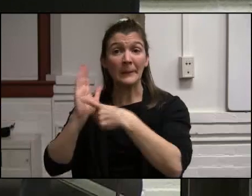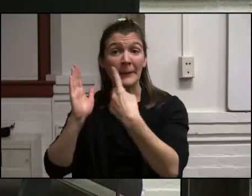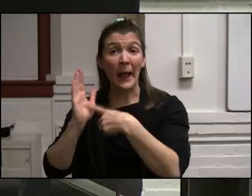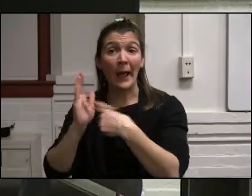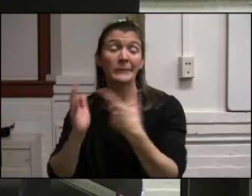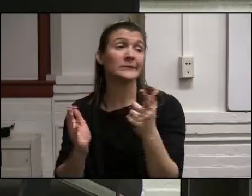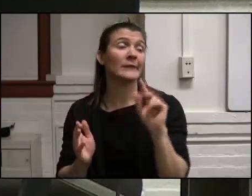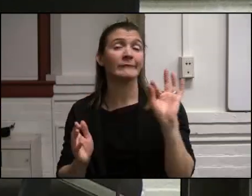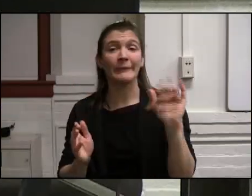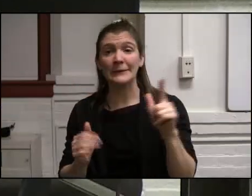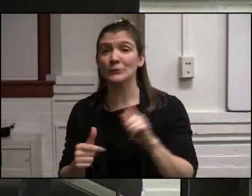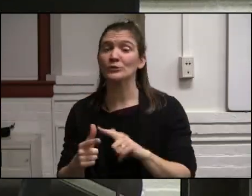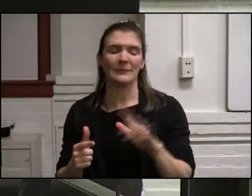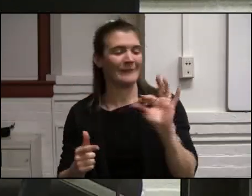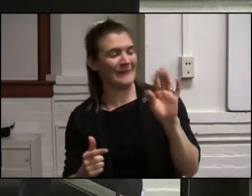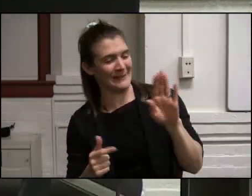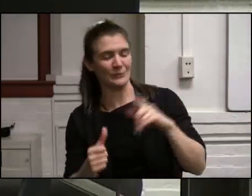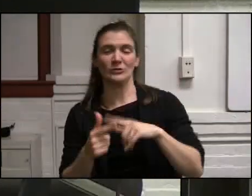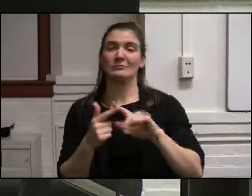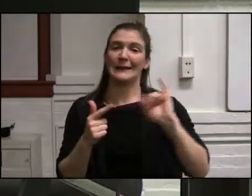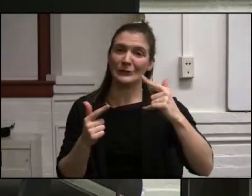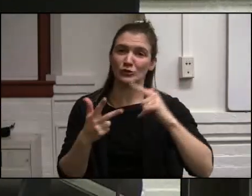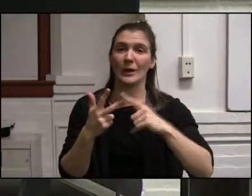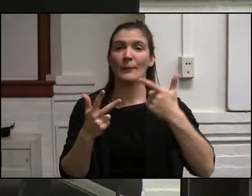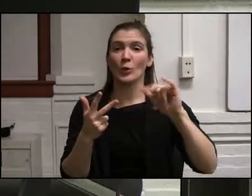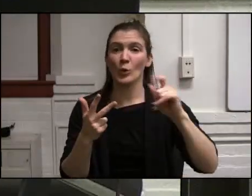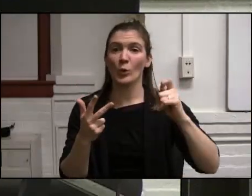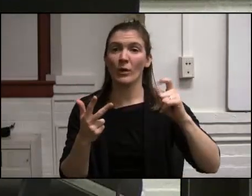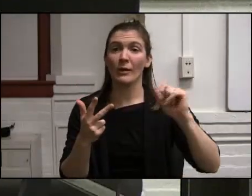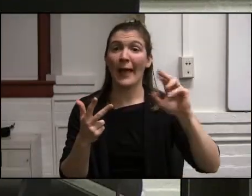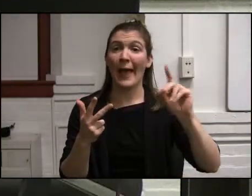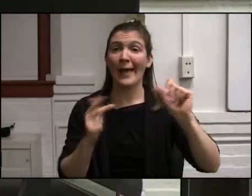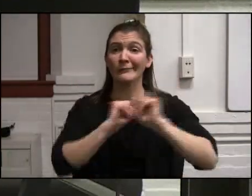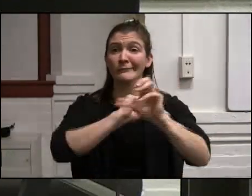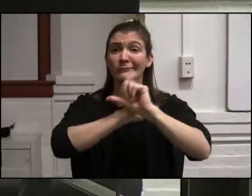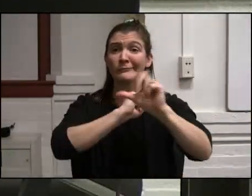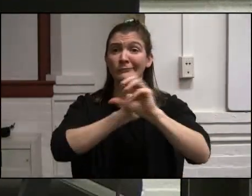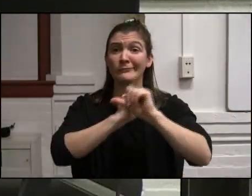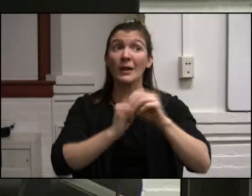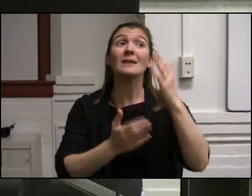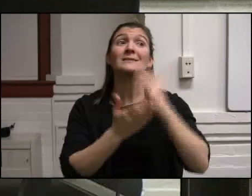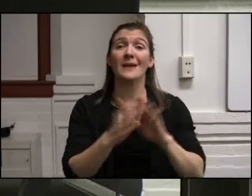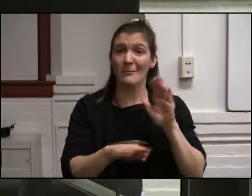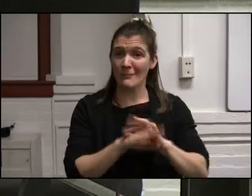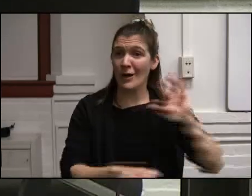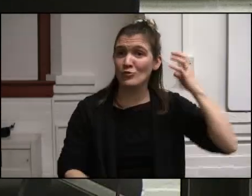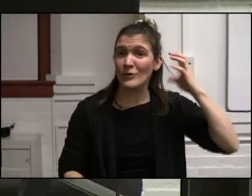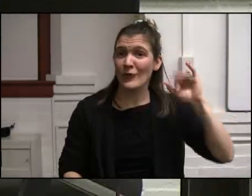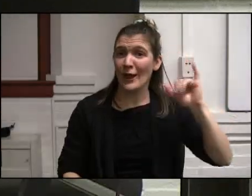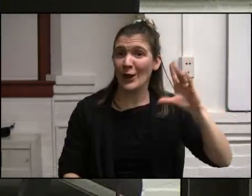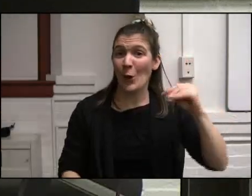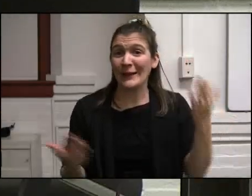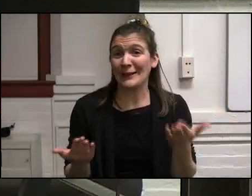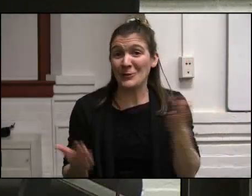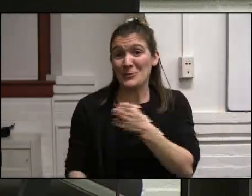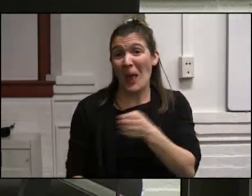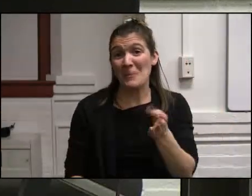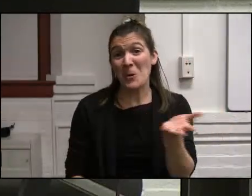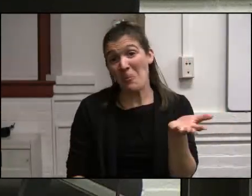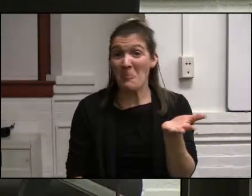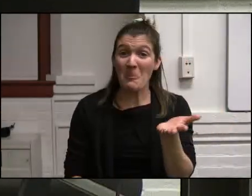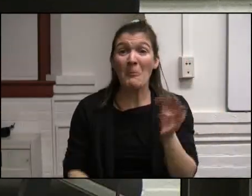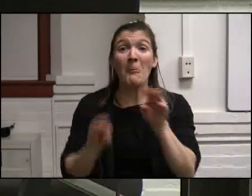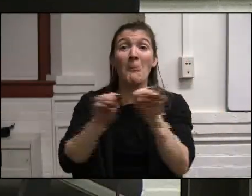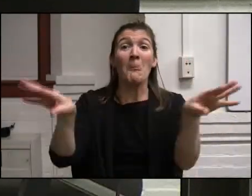time. We are doing Facebook, we are doing Google AdWords. We've done some radio ads here in town through the